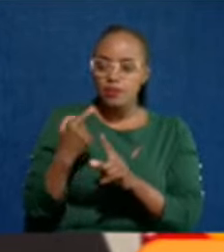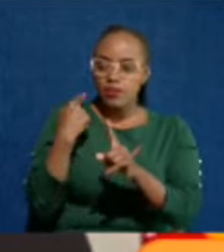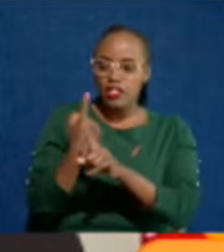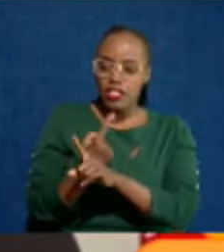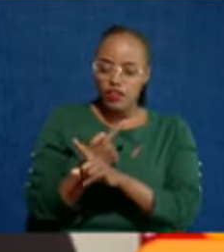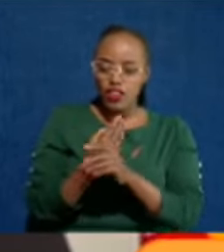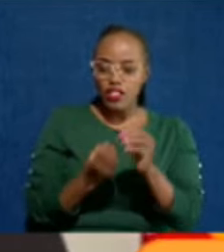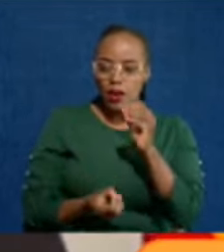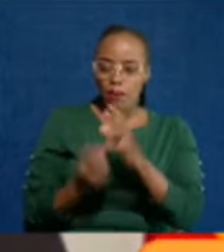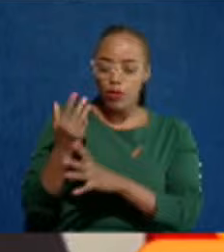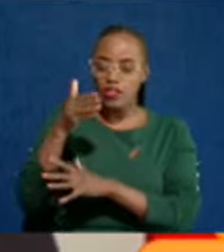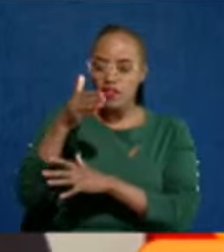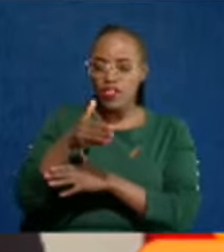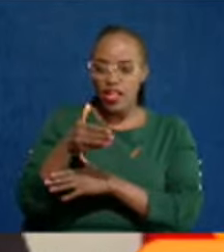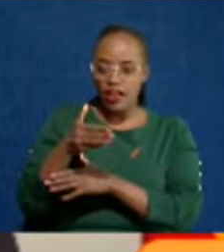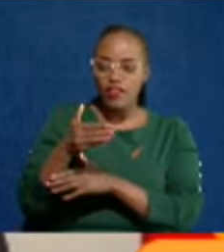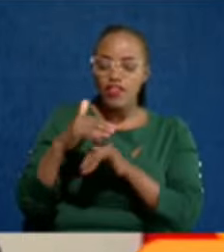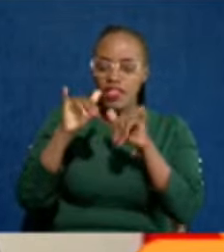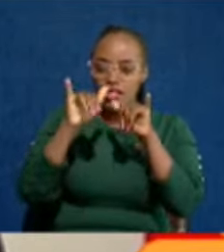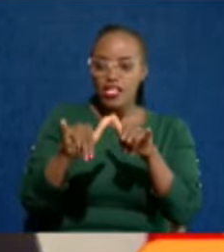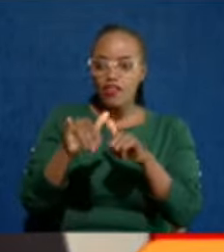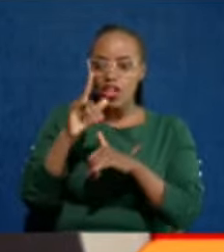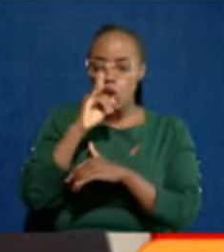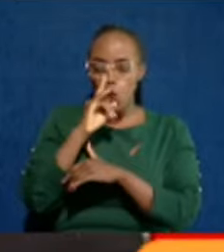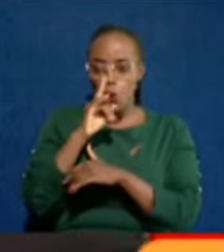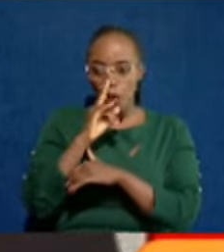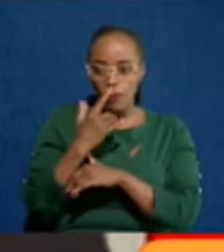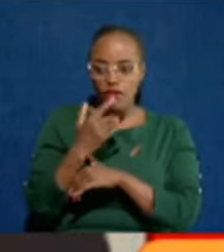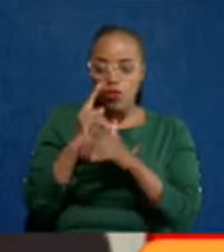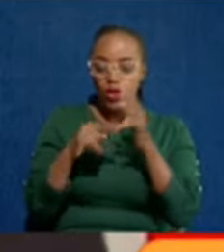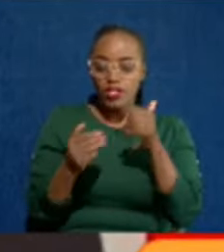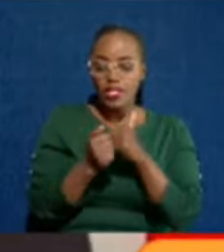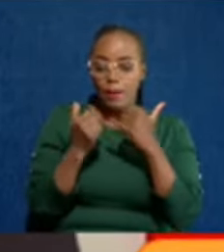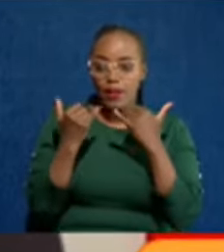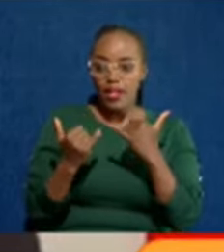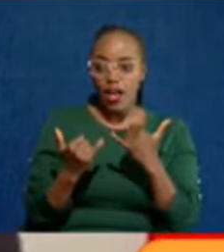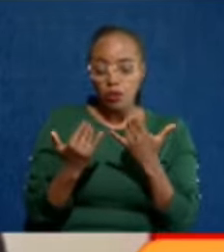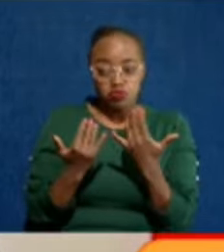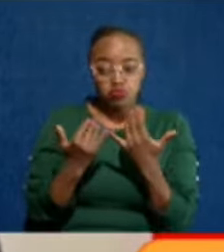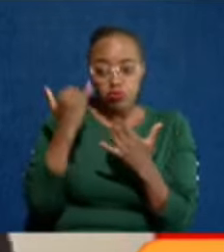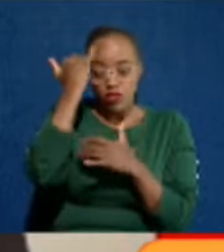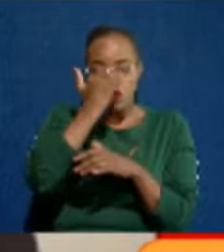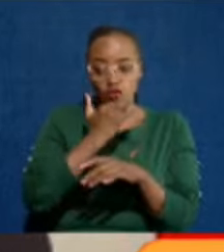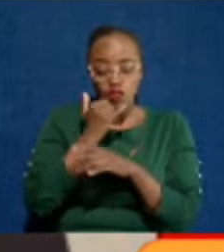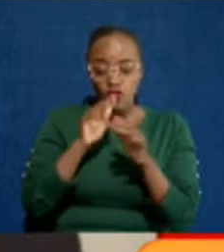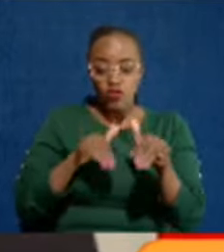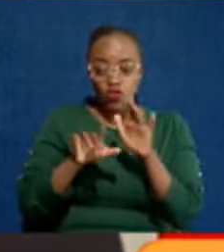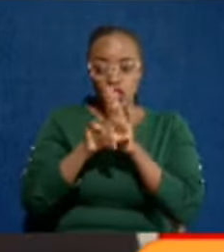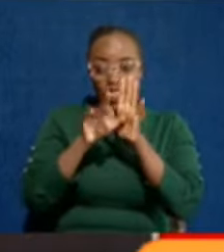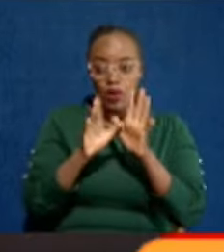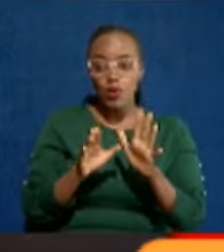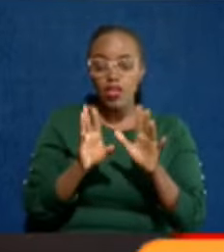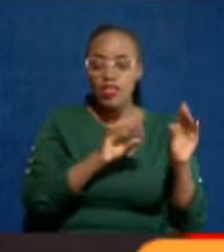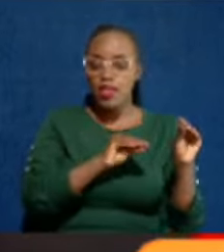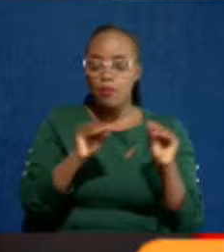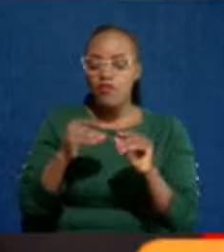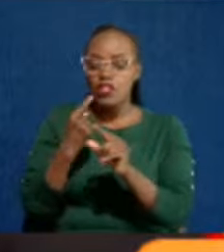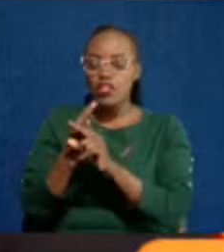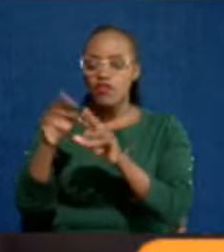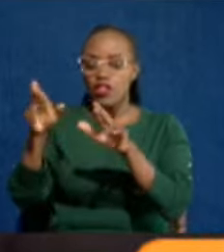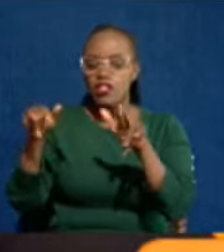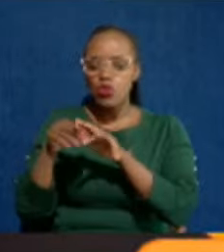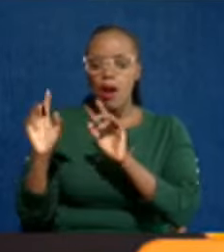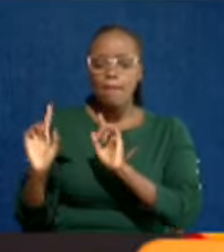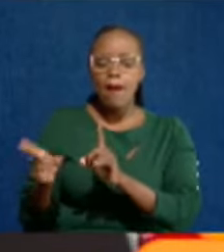from different formations are here, are camping at his home. And so what is happening at the moment, Yvonne, according to the lawyer, is that they are moving from one room to the